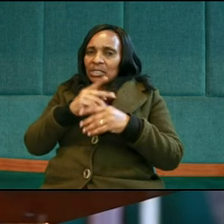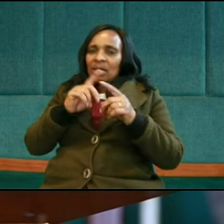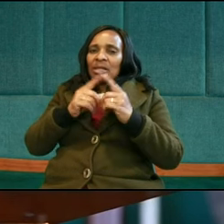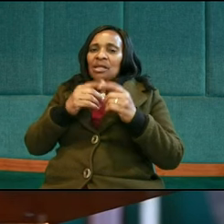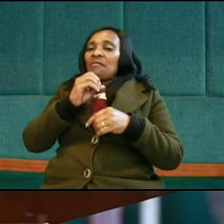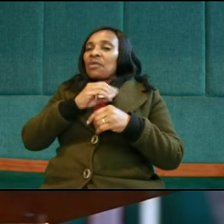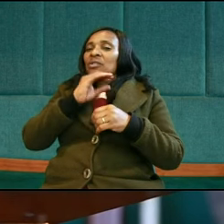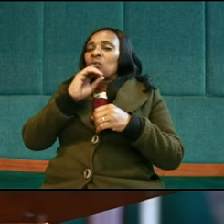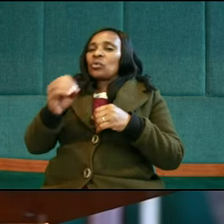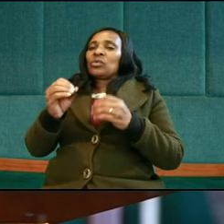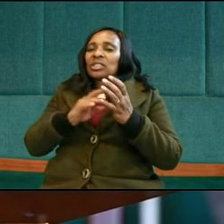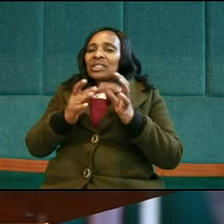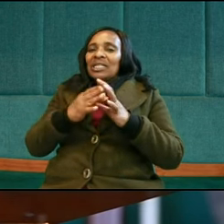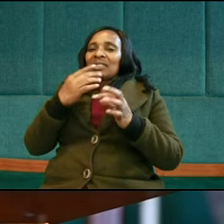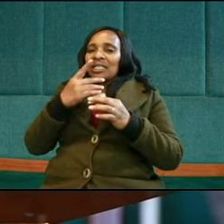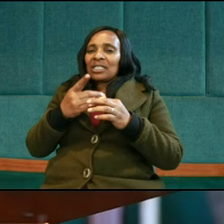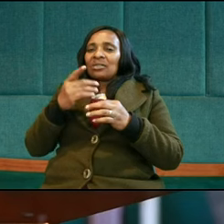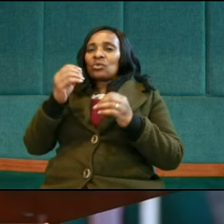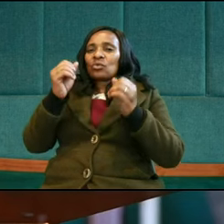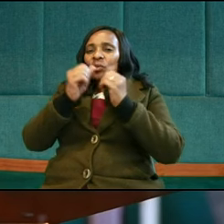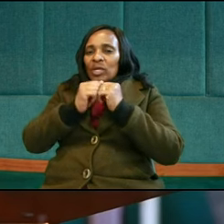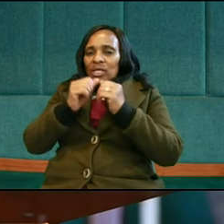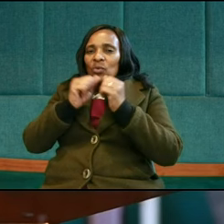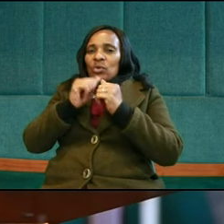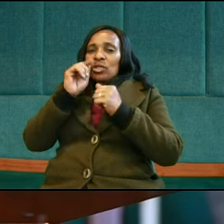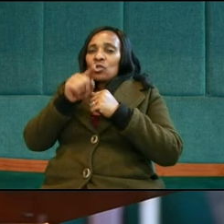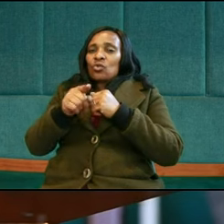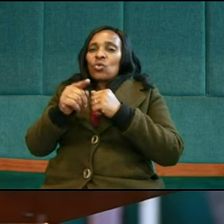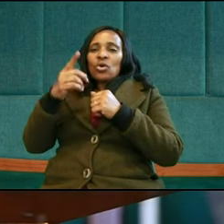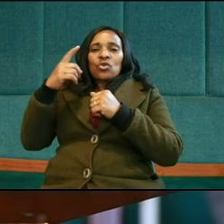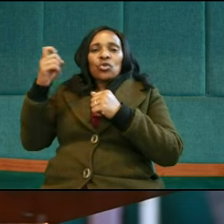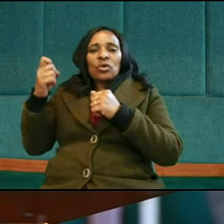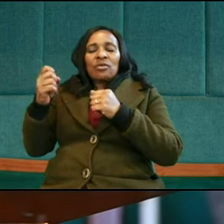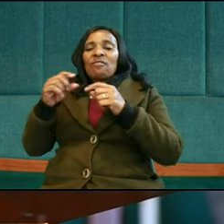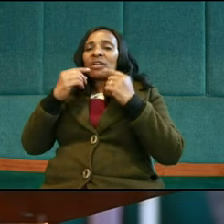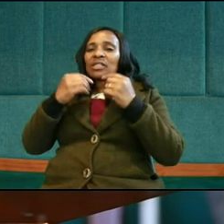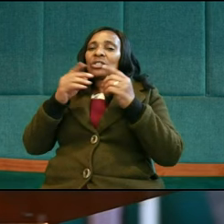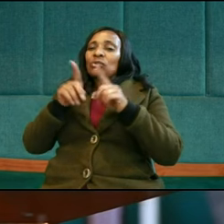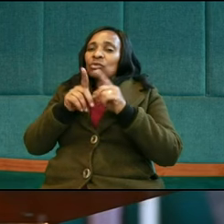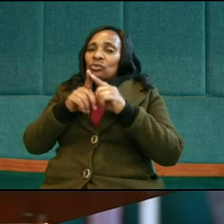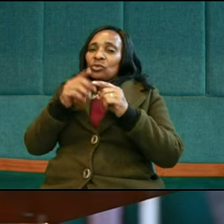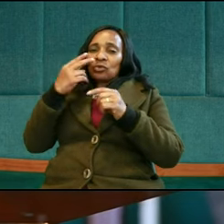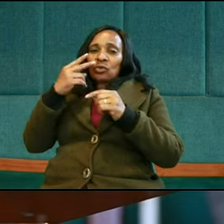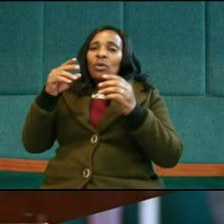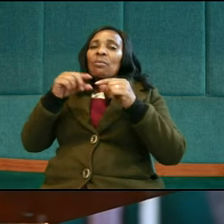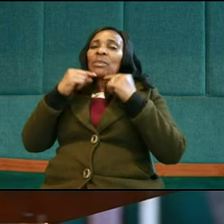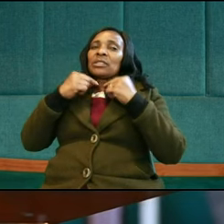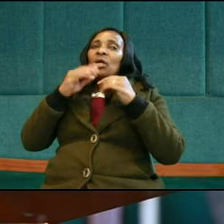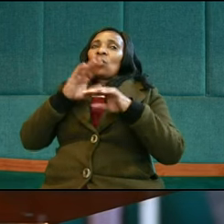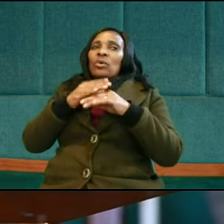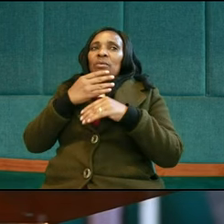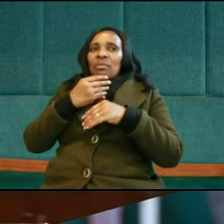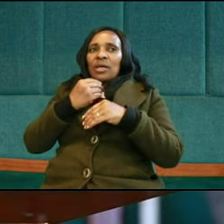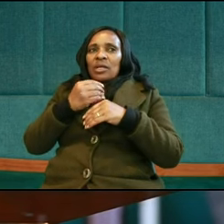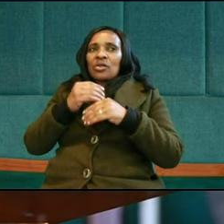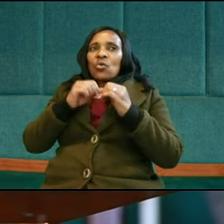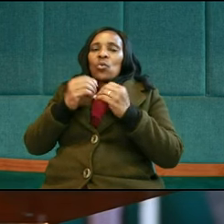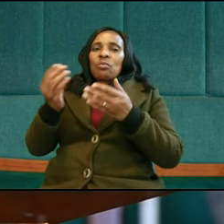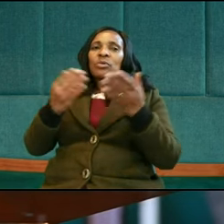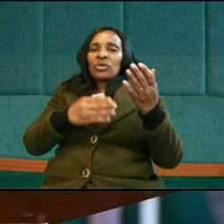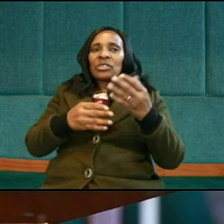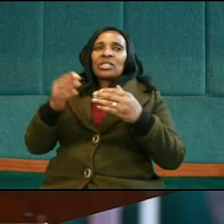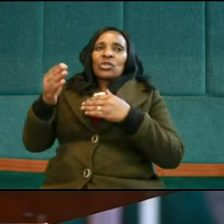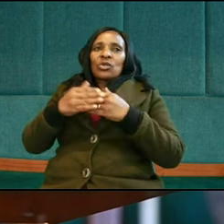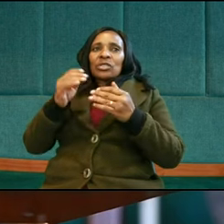not be afraid, Jesus said. I am with you. In the dream, father also saw the pastor. He understood that the pastor was a good man who was bringing him closer to